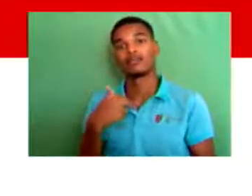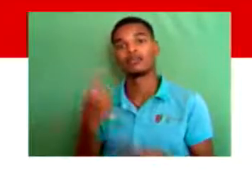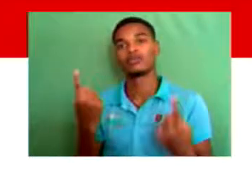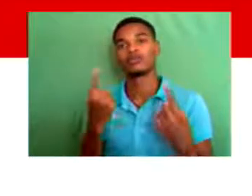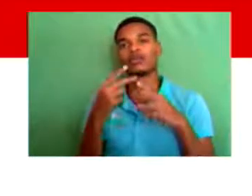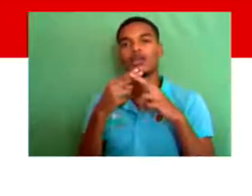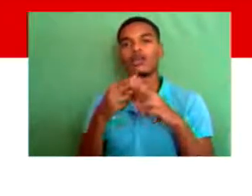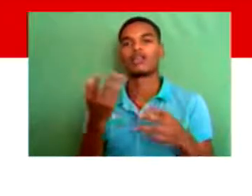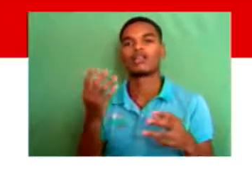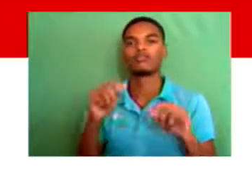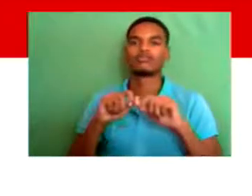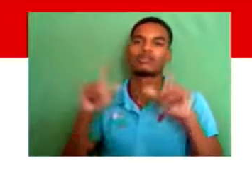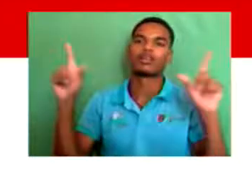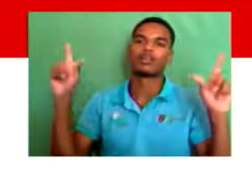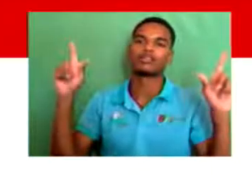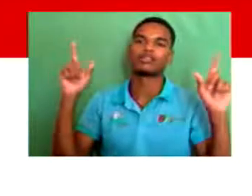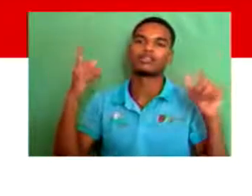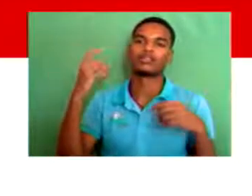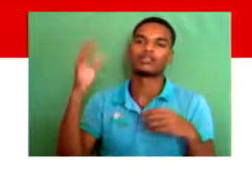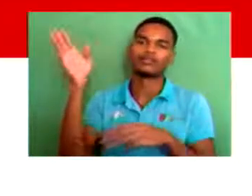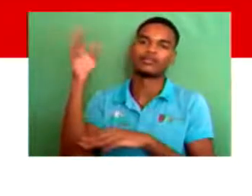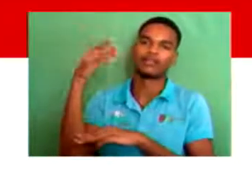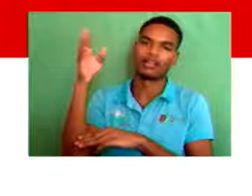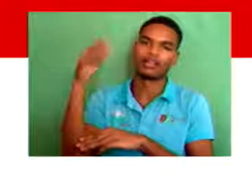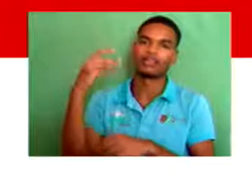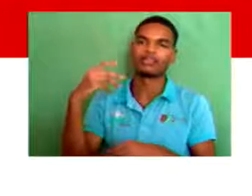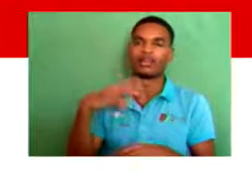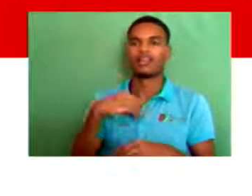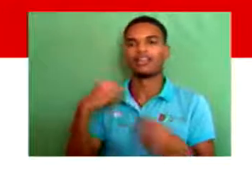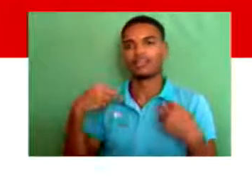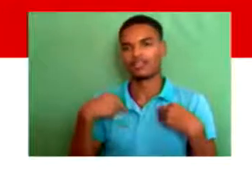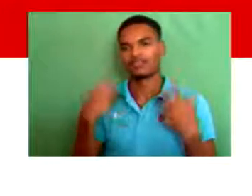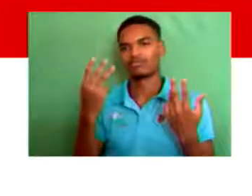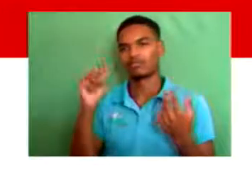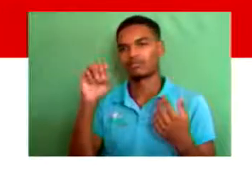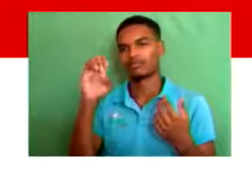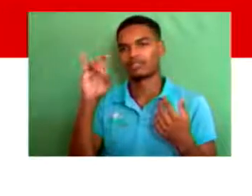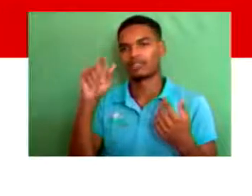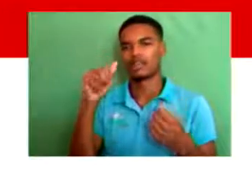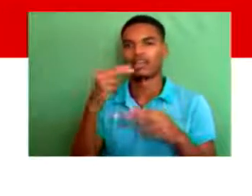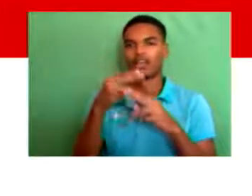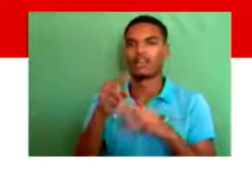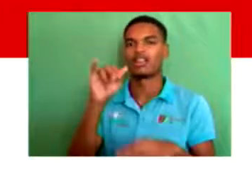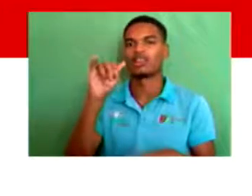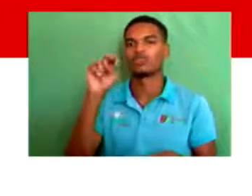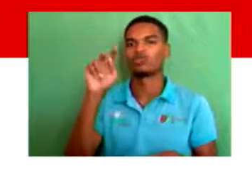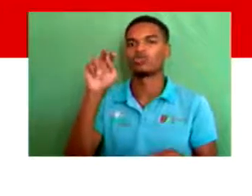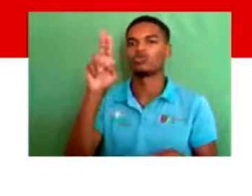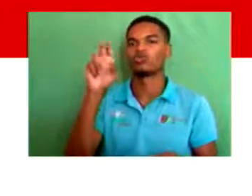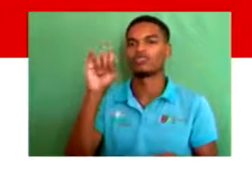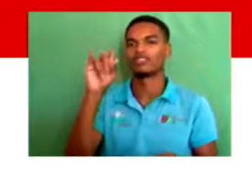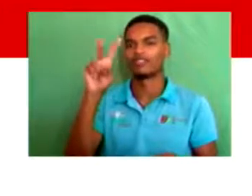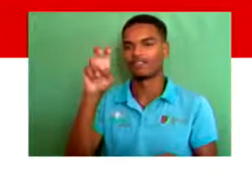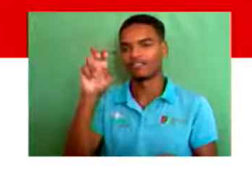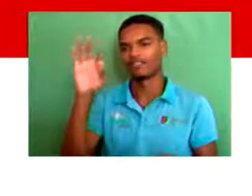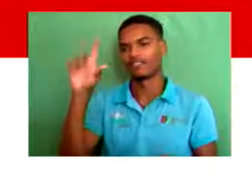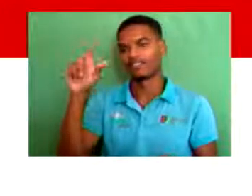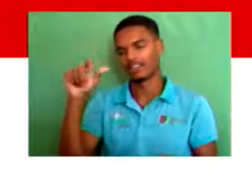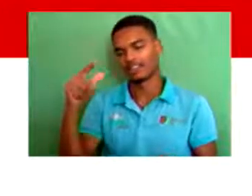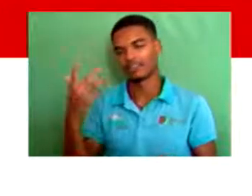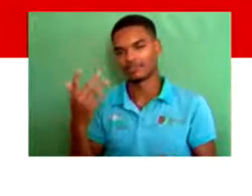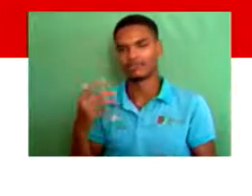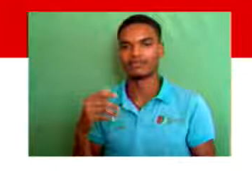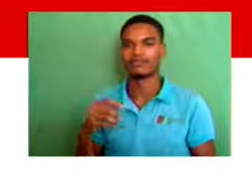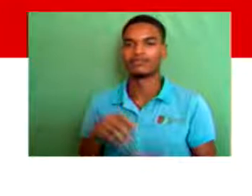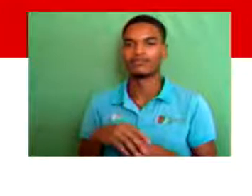In the Caribbean, it's called a broadcast intrusive flag. And that's probably the best word for it, because then the broadcaster has absolutely no choice.